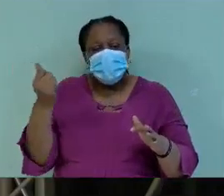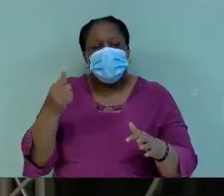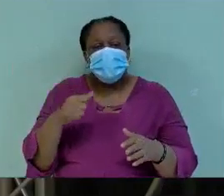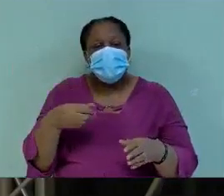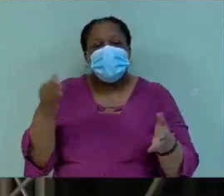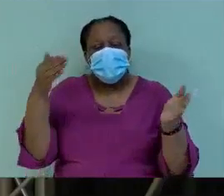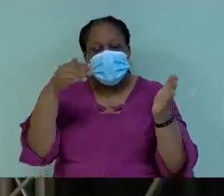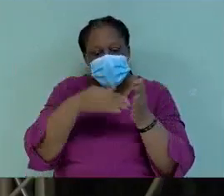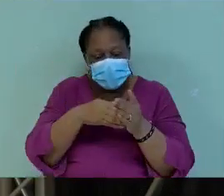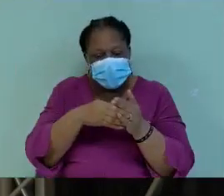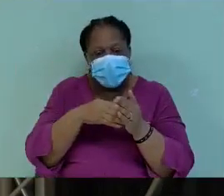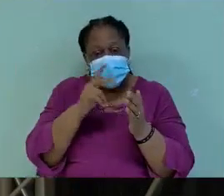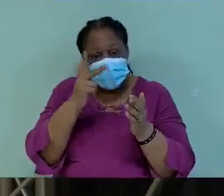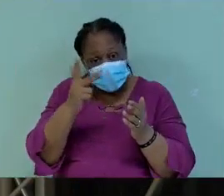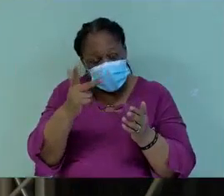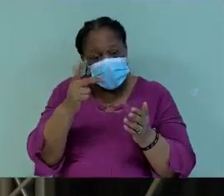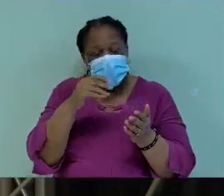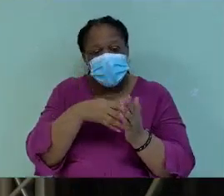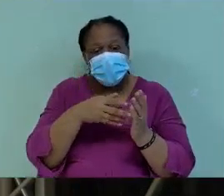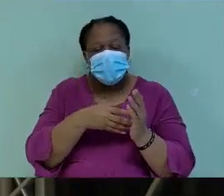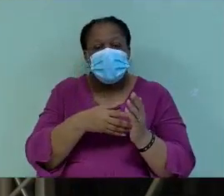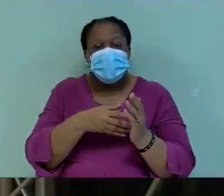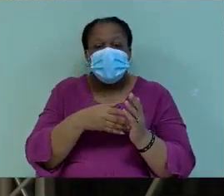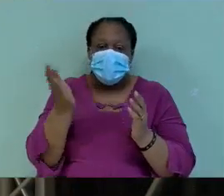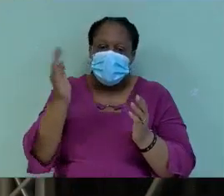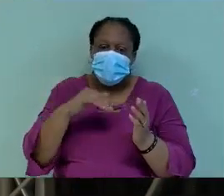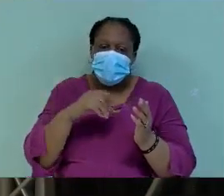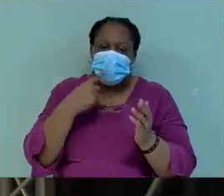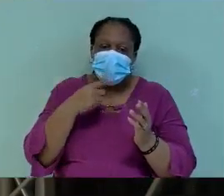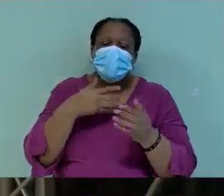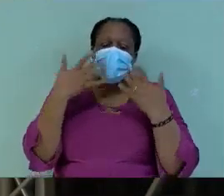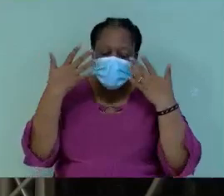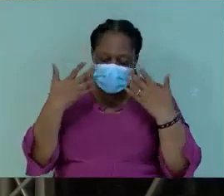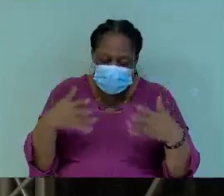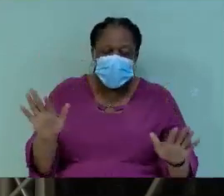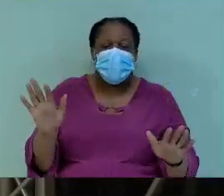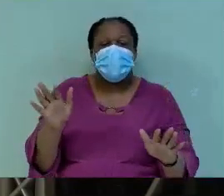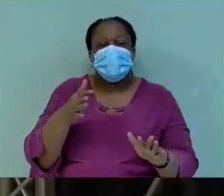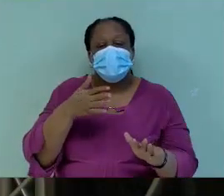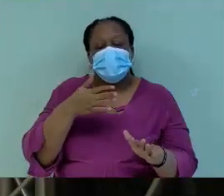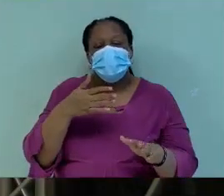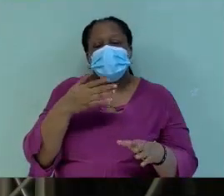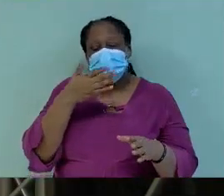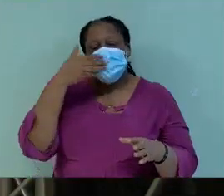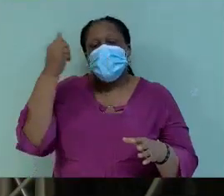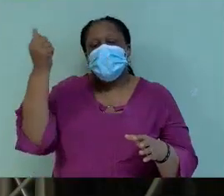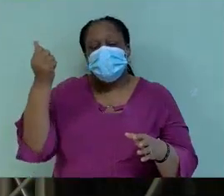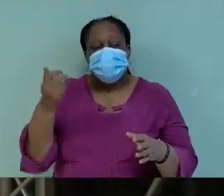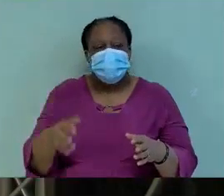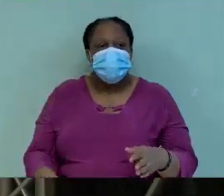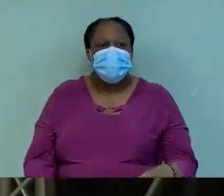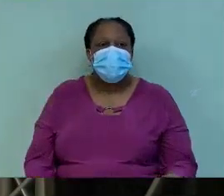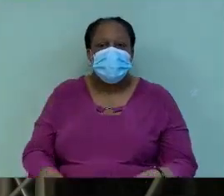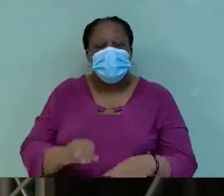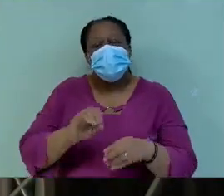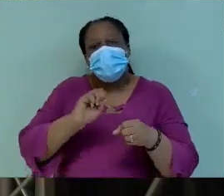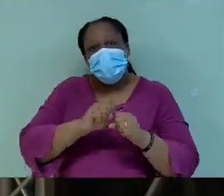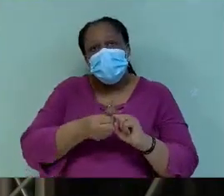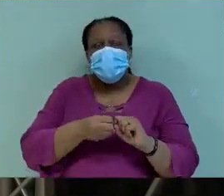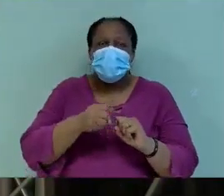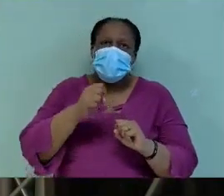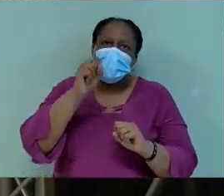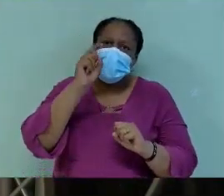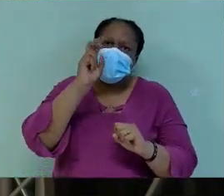RT-PCR test also came back negative. So it takes about 28 to 30 days for